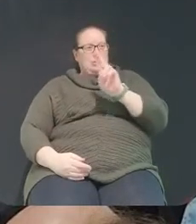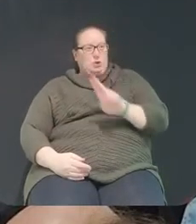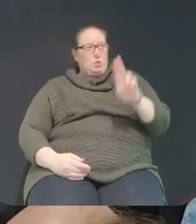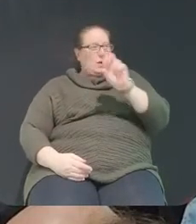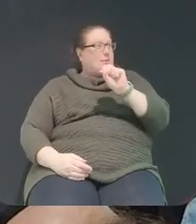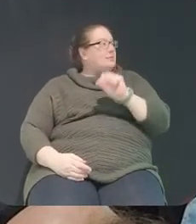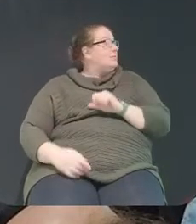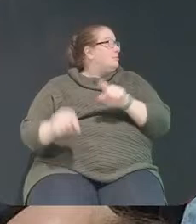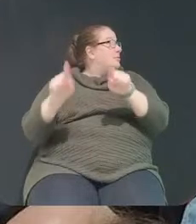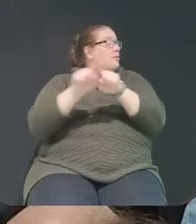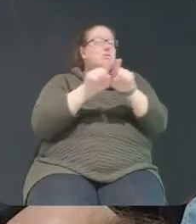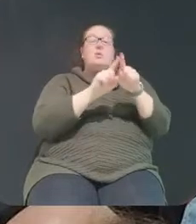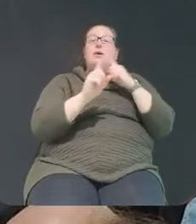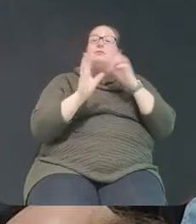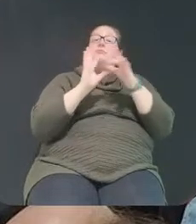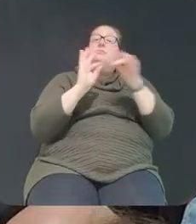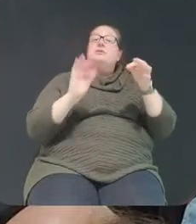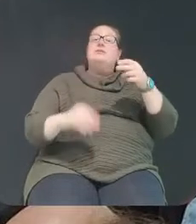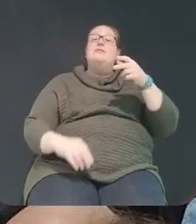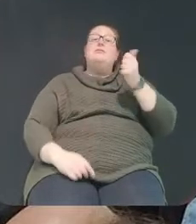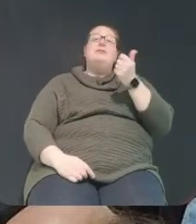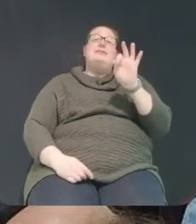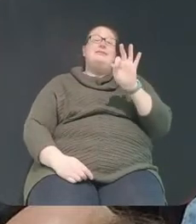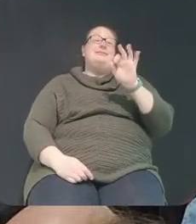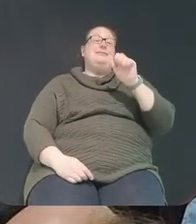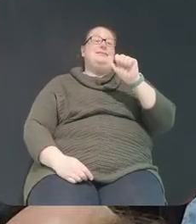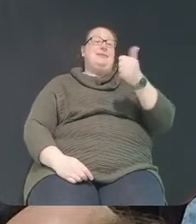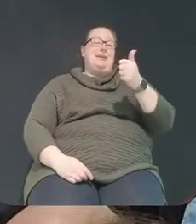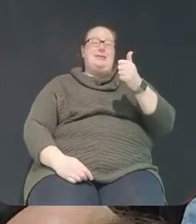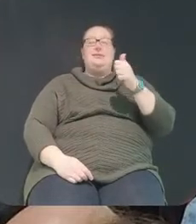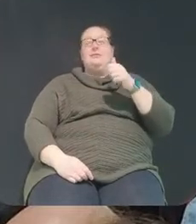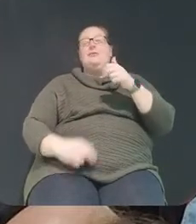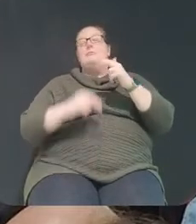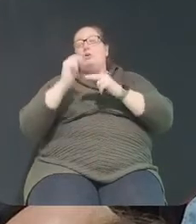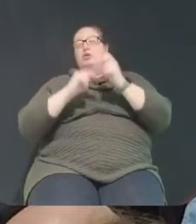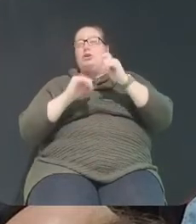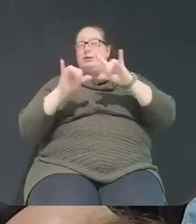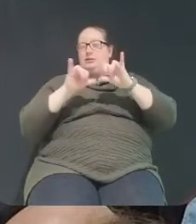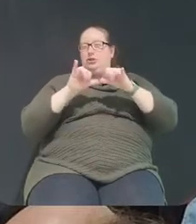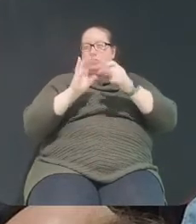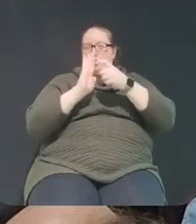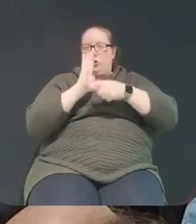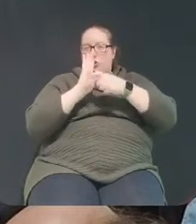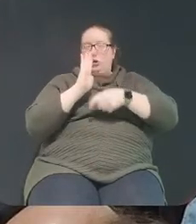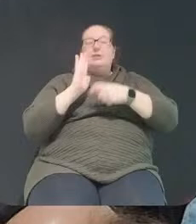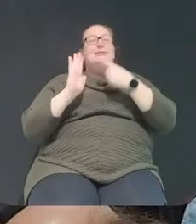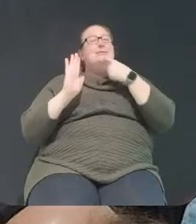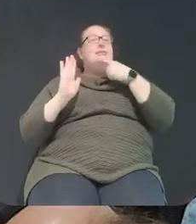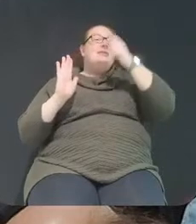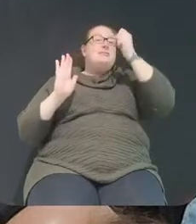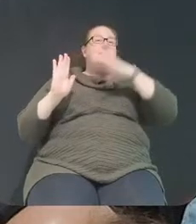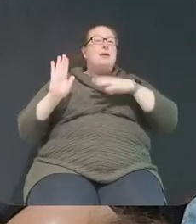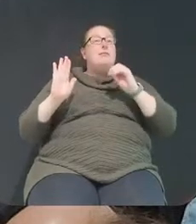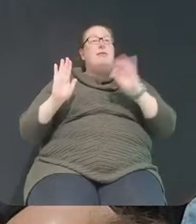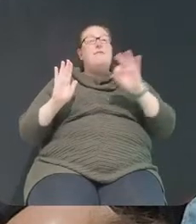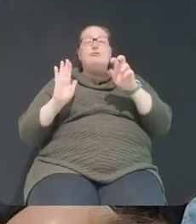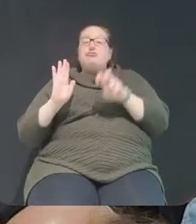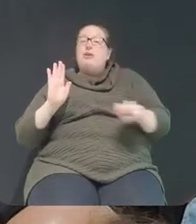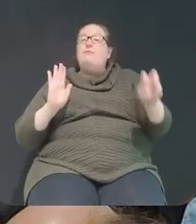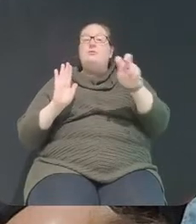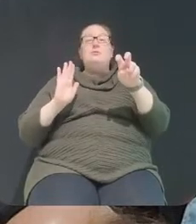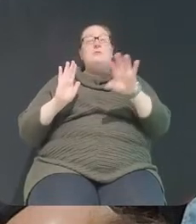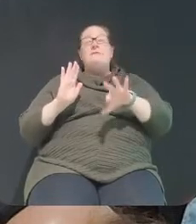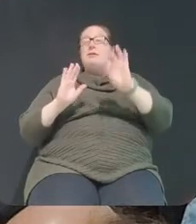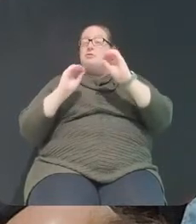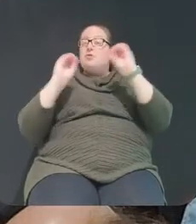from a 1910 Pacific Builder and Engineer article, which says, the man of travels will find nowhere in the Eastern